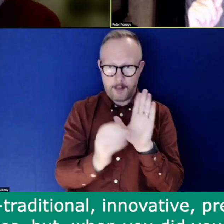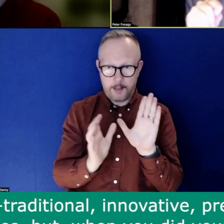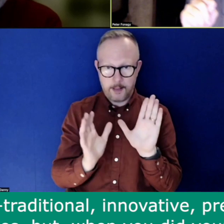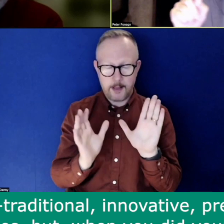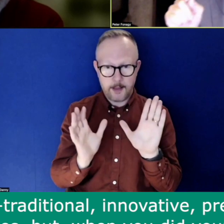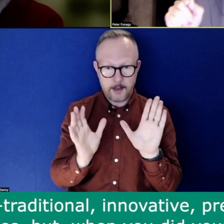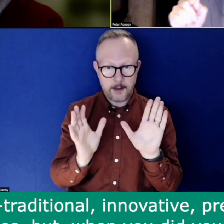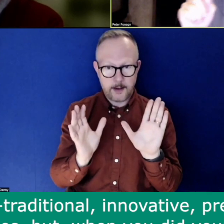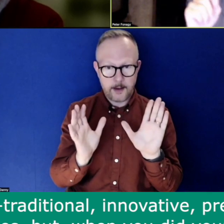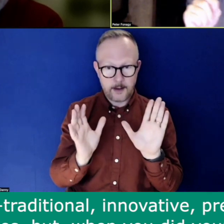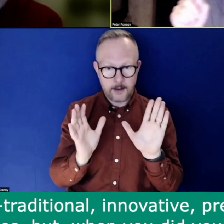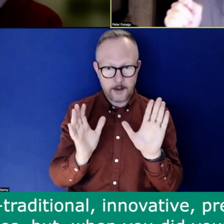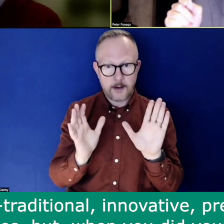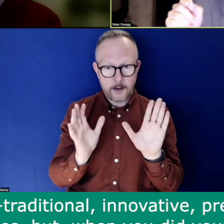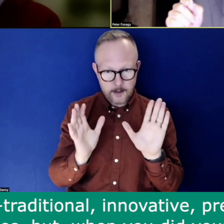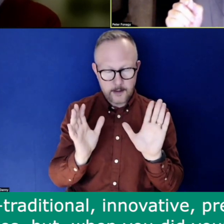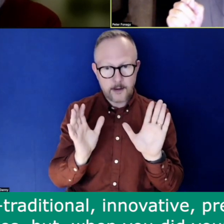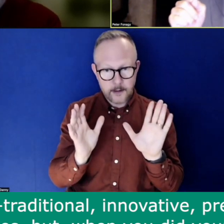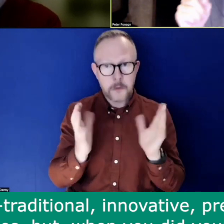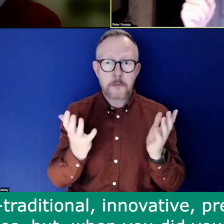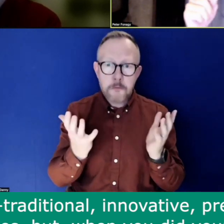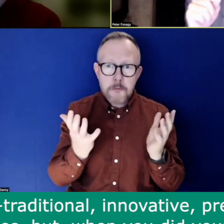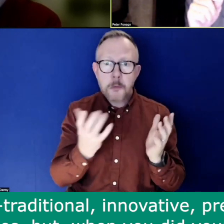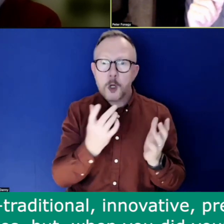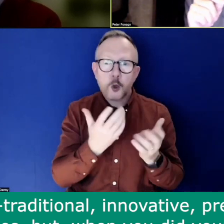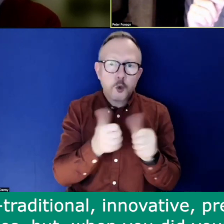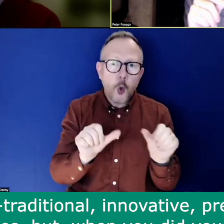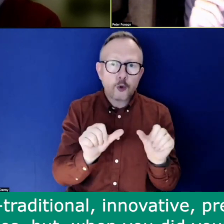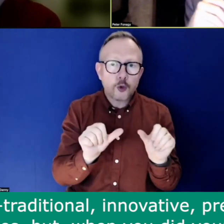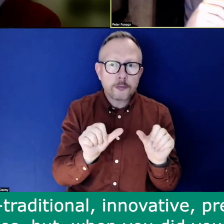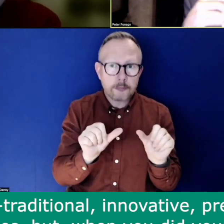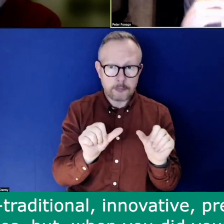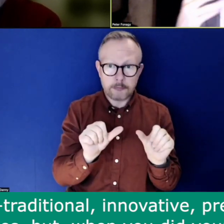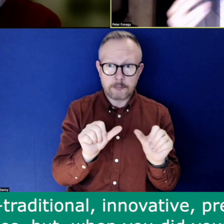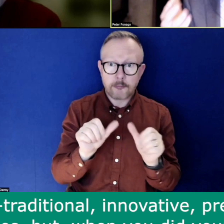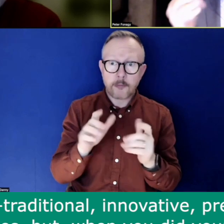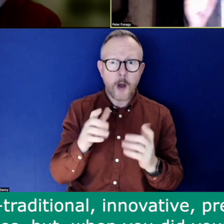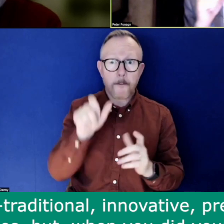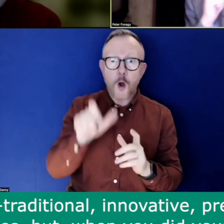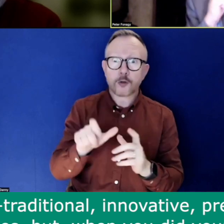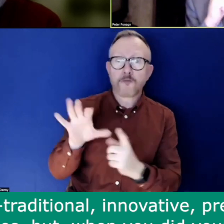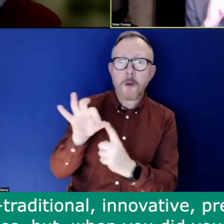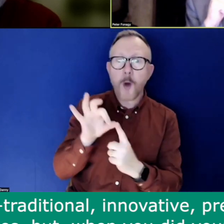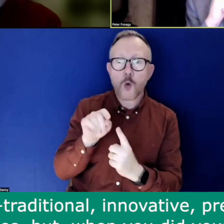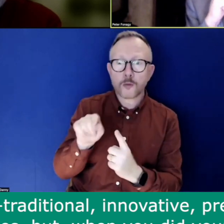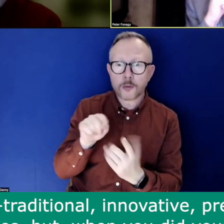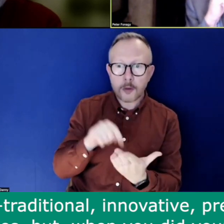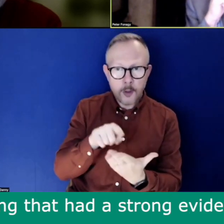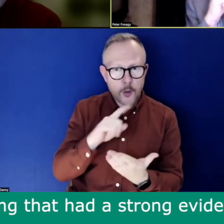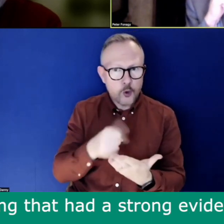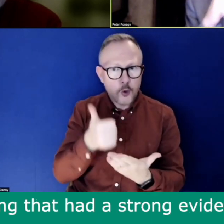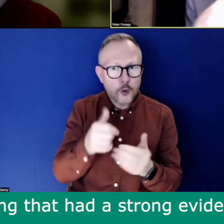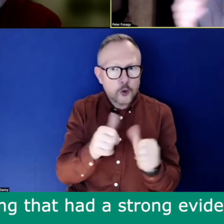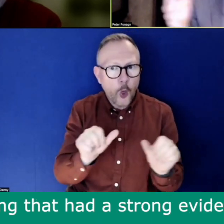innovative, preventive solution that somebody proposes. But when you did your prevention